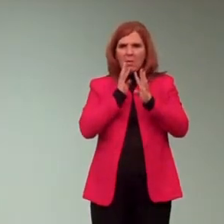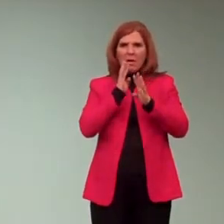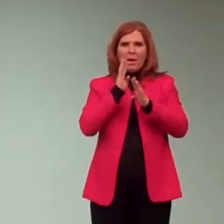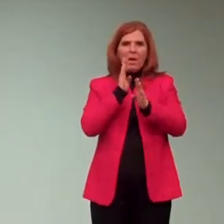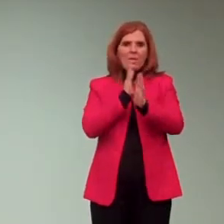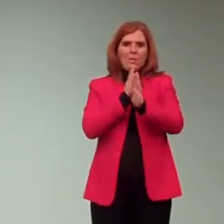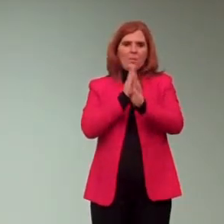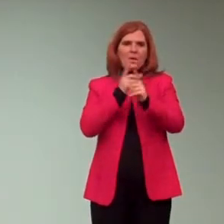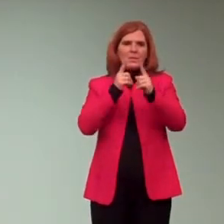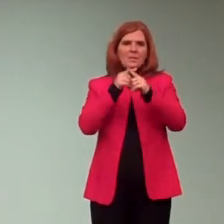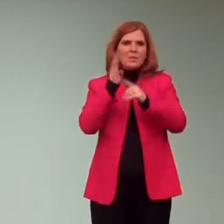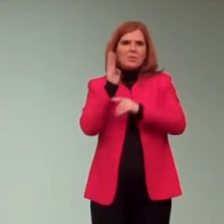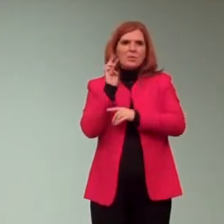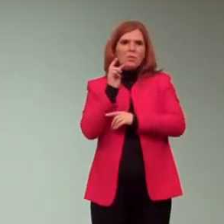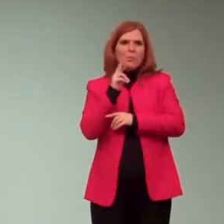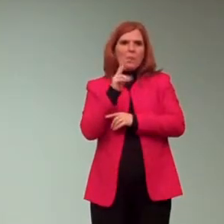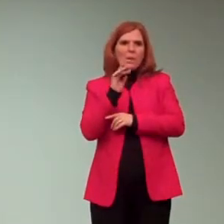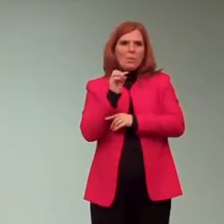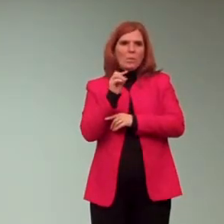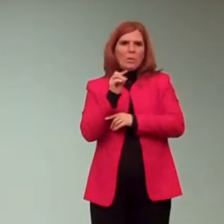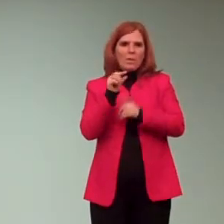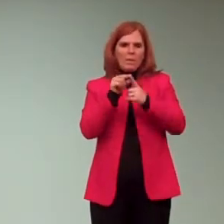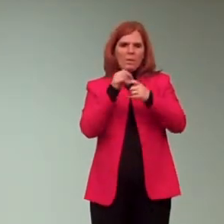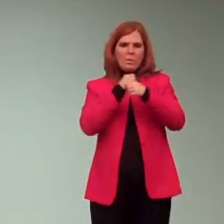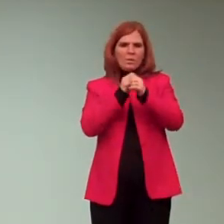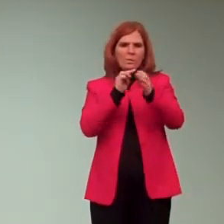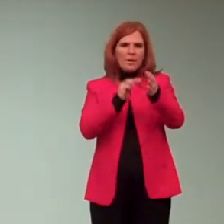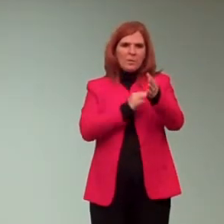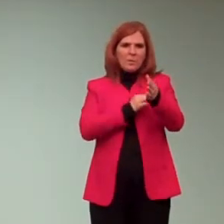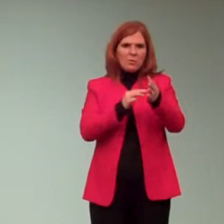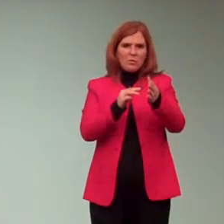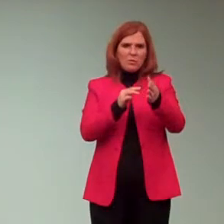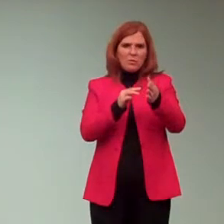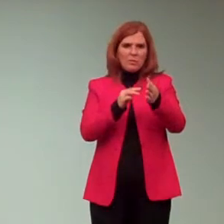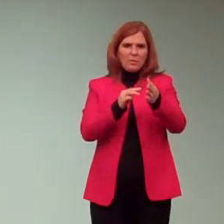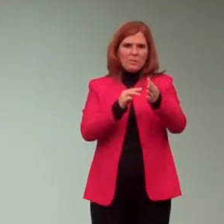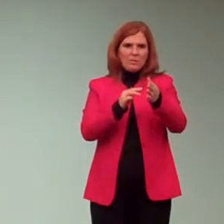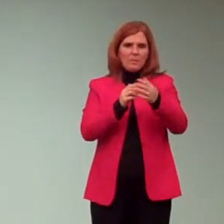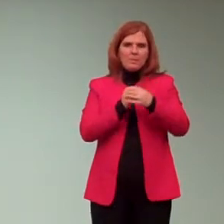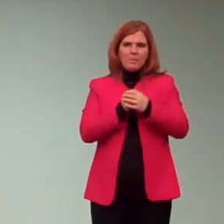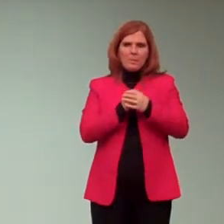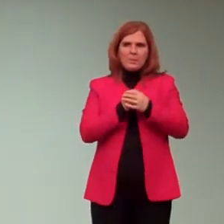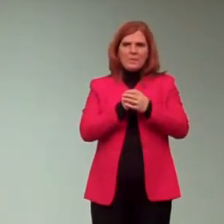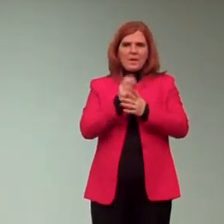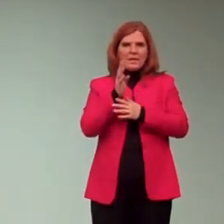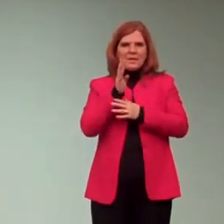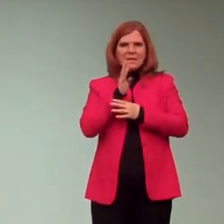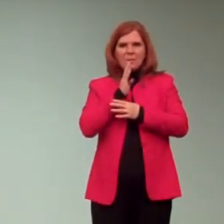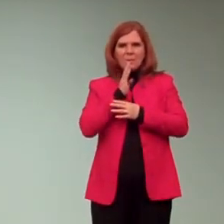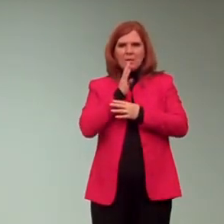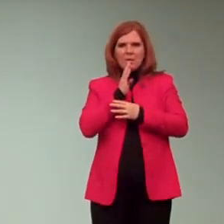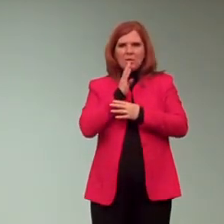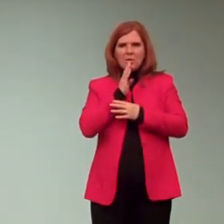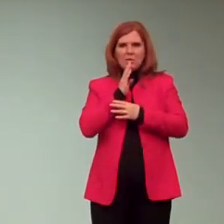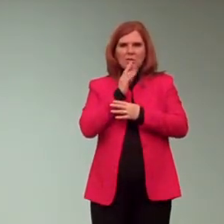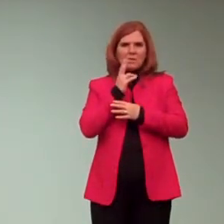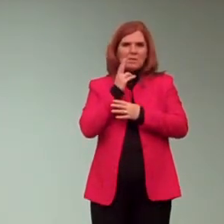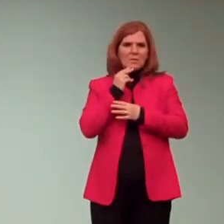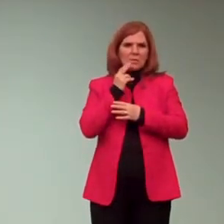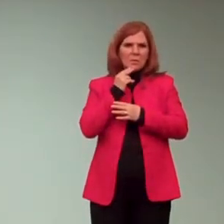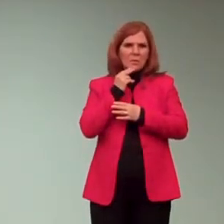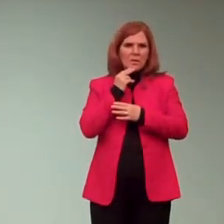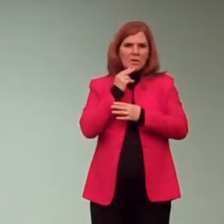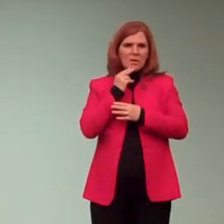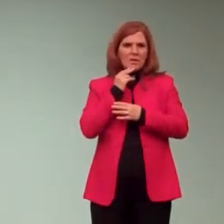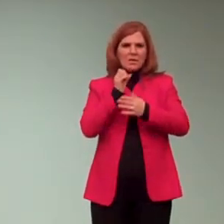Benwood. Their words made music, frail as eggshell, speech as sweet as Bartok